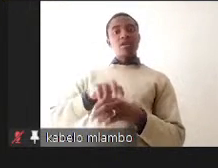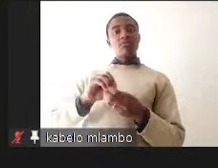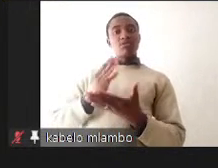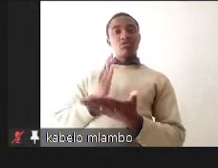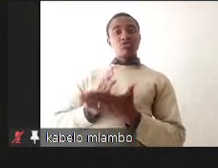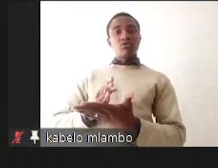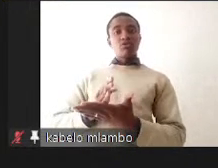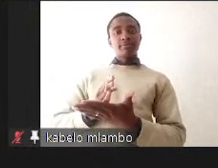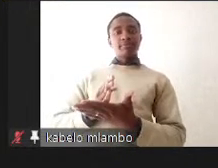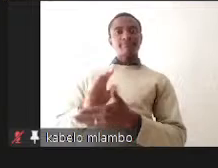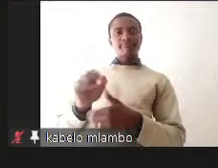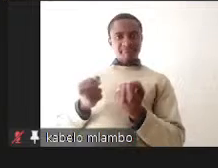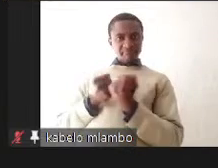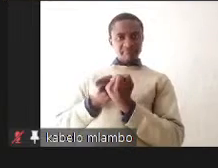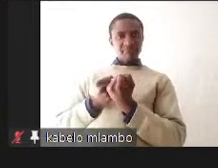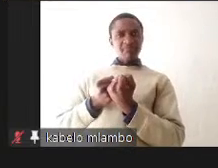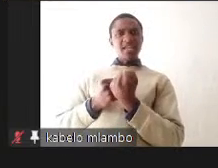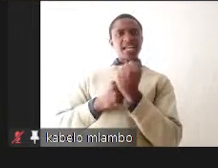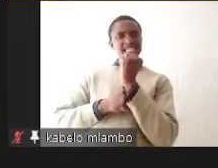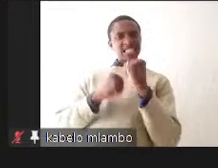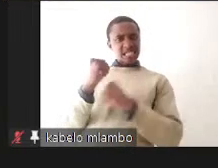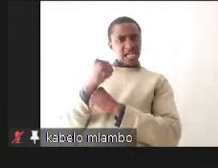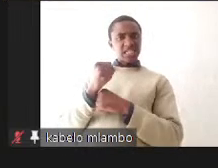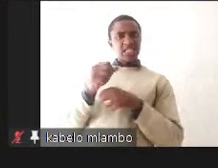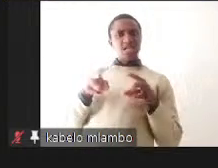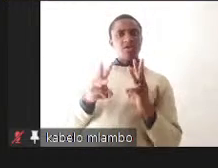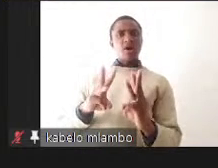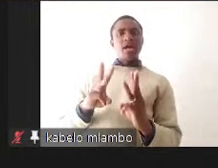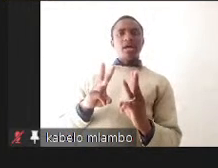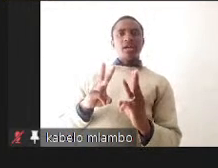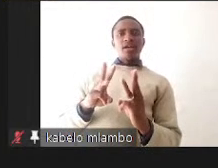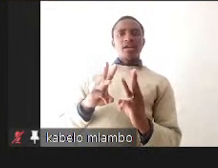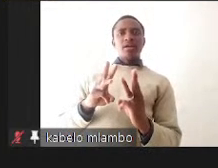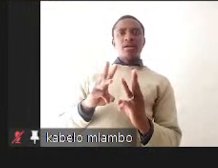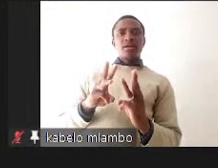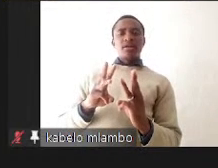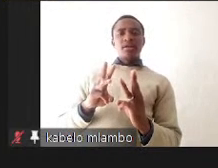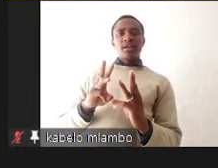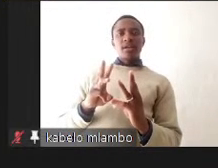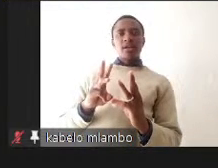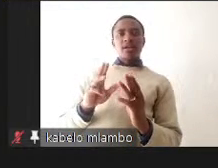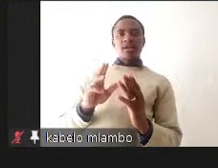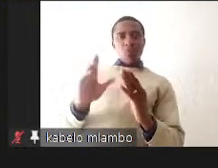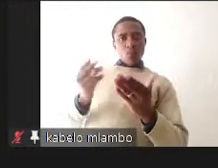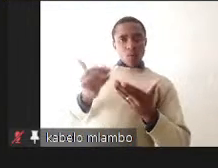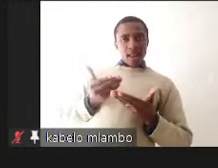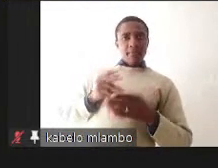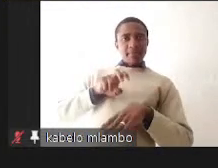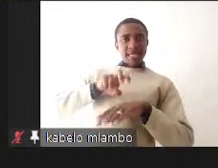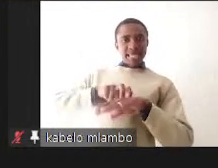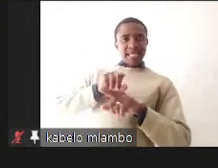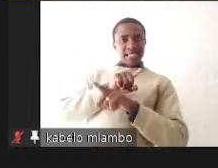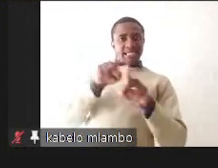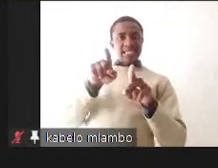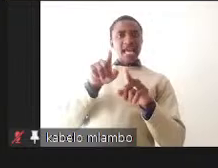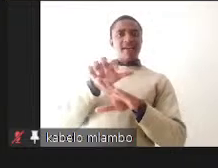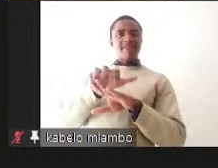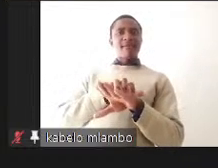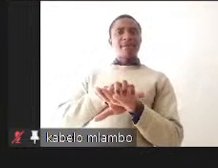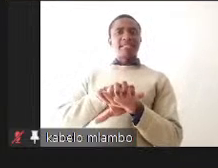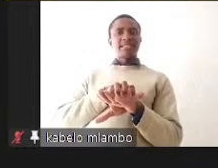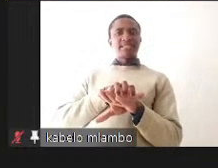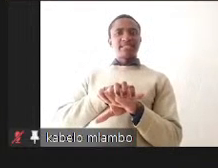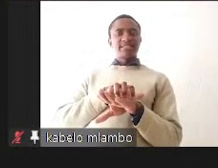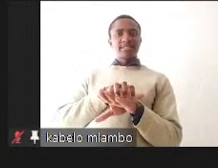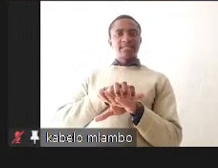the support is structured in such a way that it accommodates the actual needs of the farmers when it comes to this